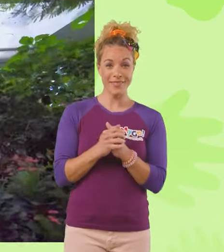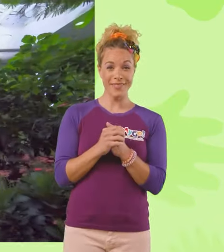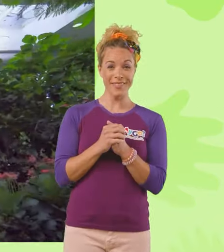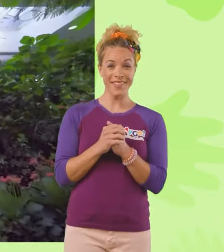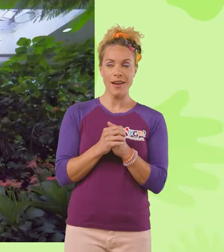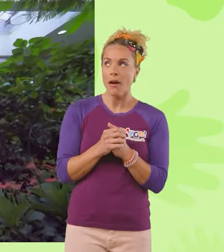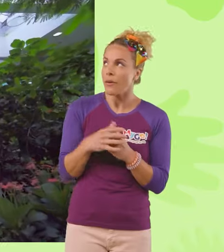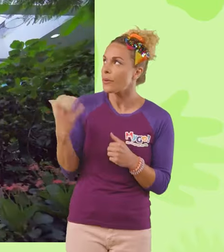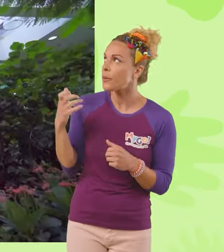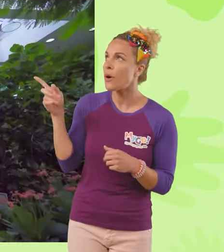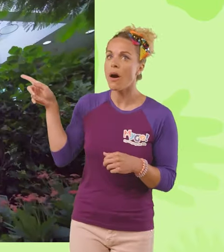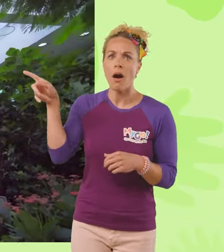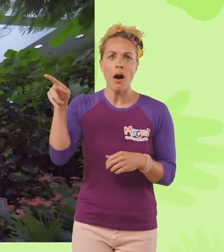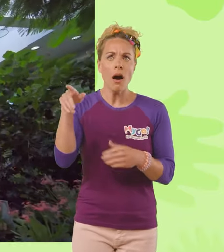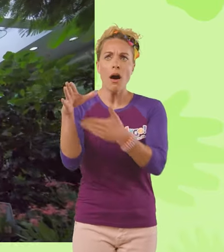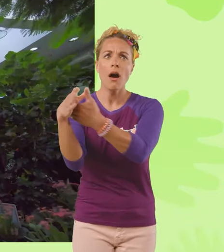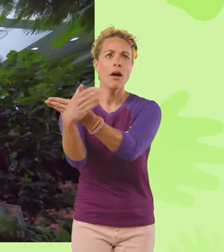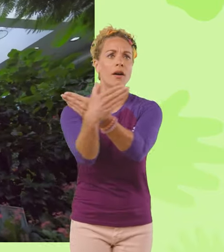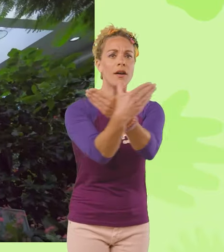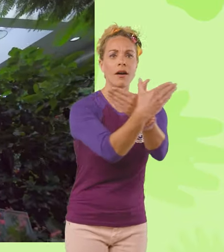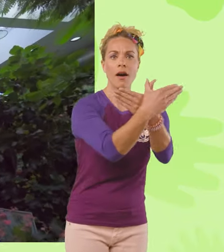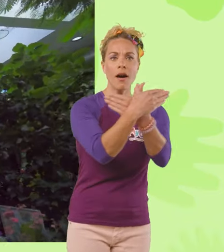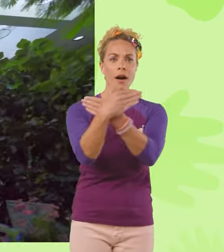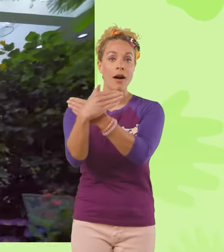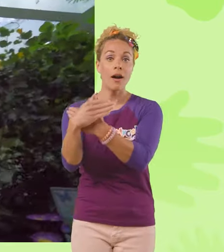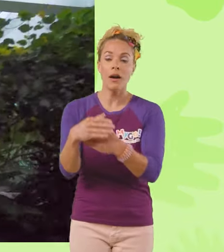Whoa! Look at him go! Whoa!